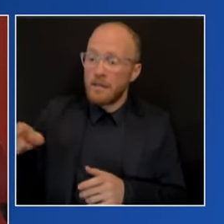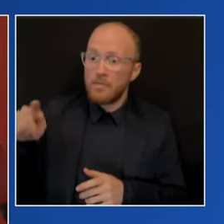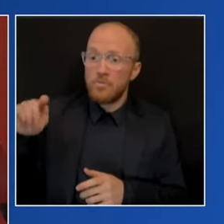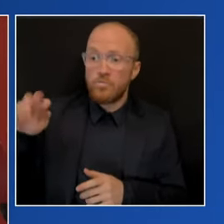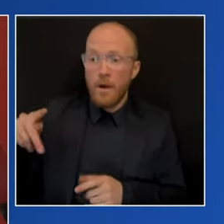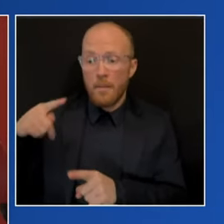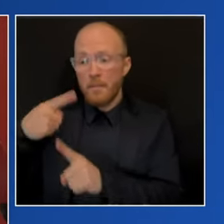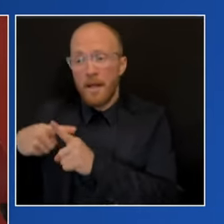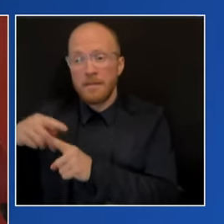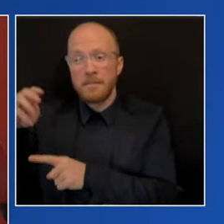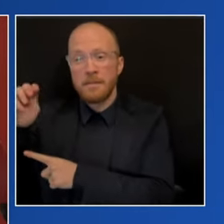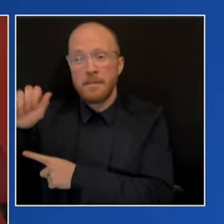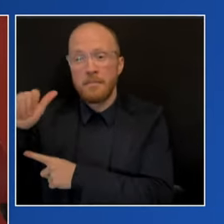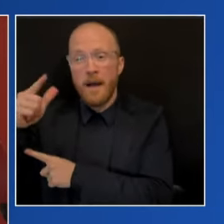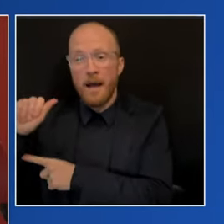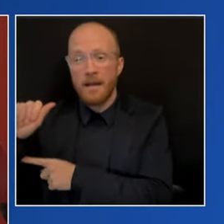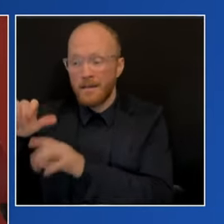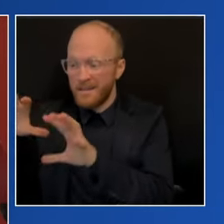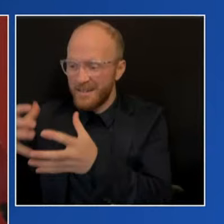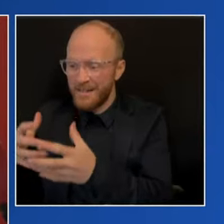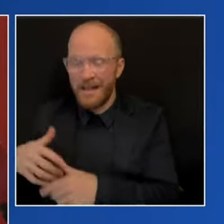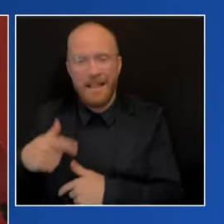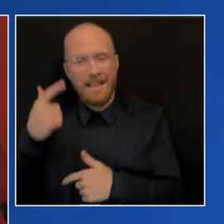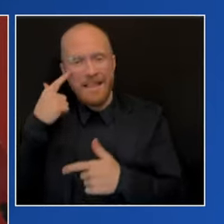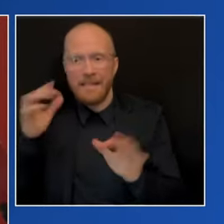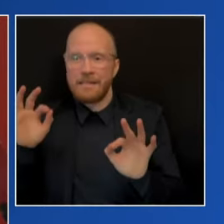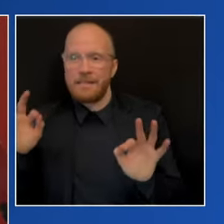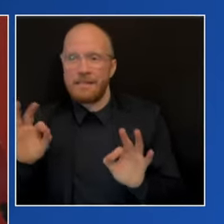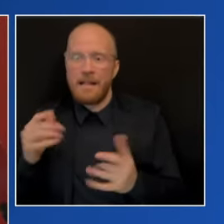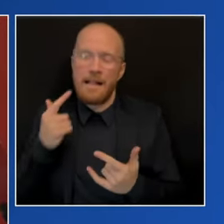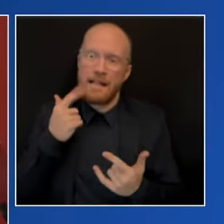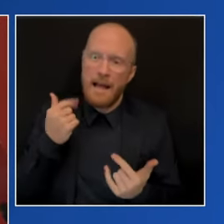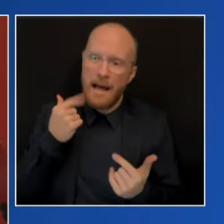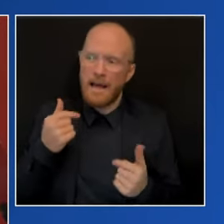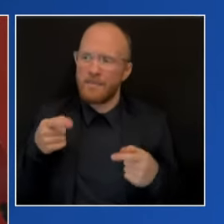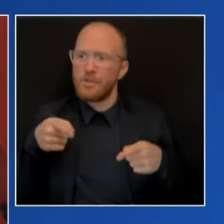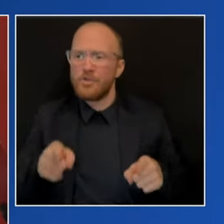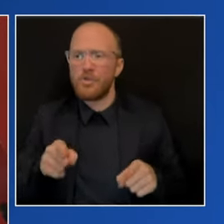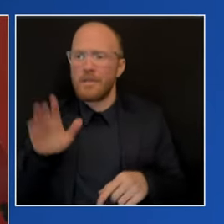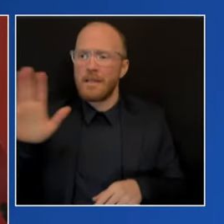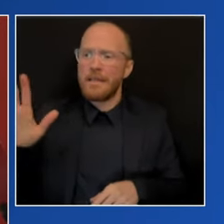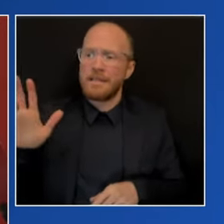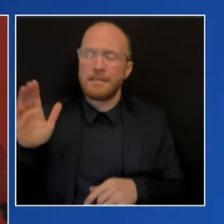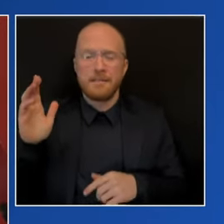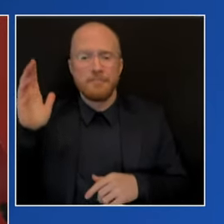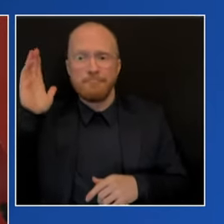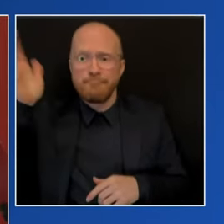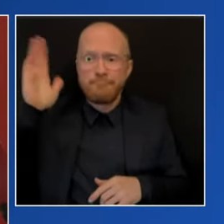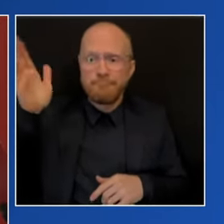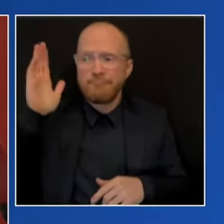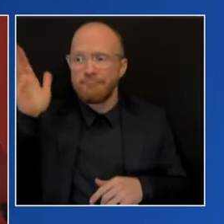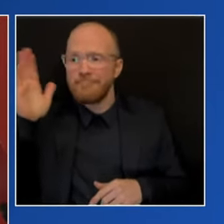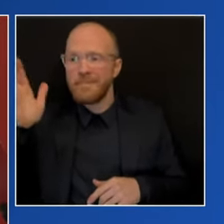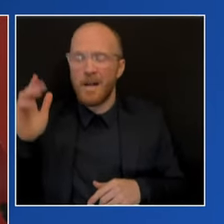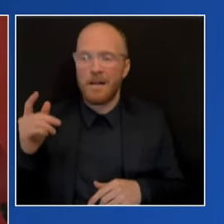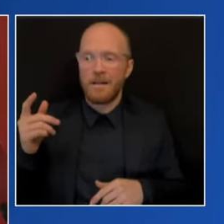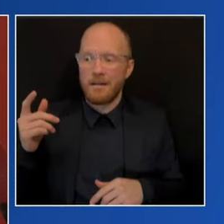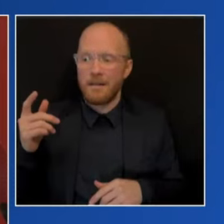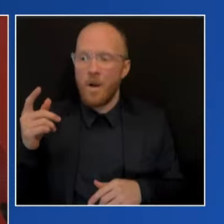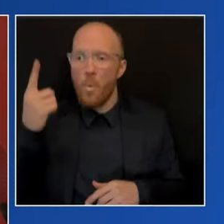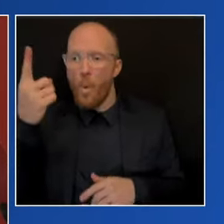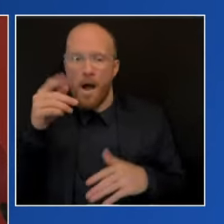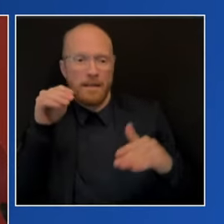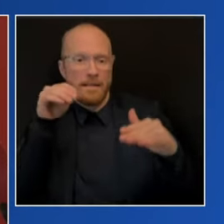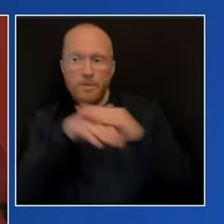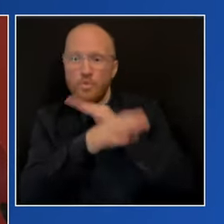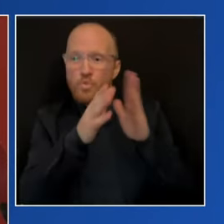violence, but they laugh about it. At his rally, he jokes about an intruder whipped up by the big Trump lie, taking a